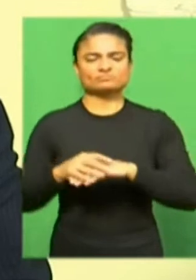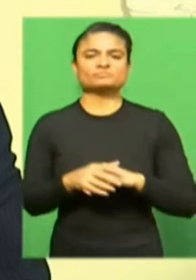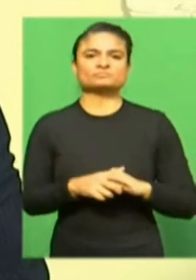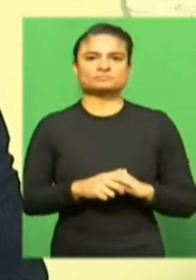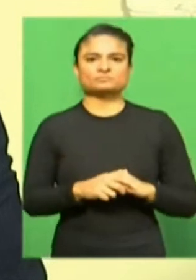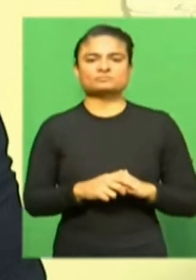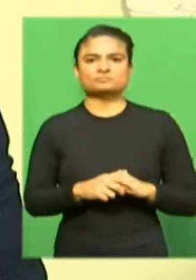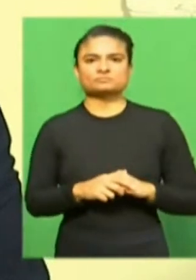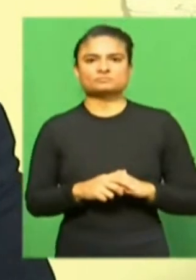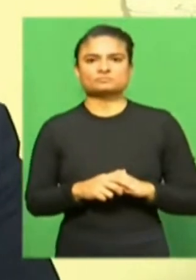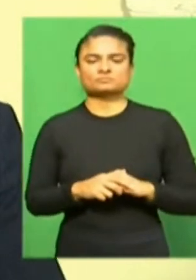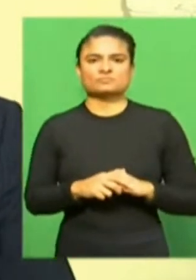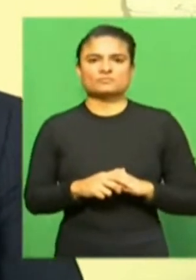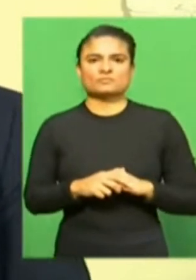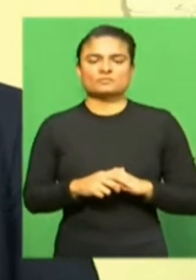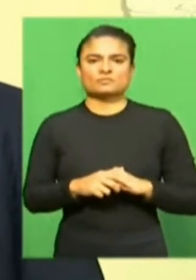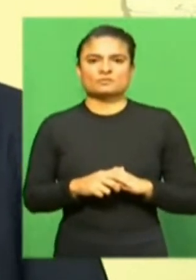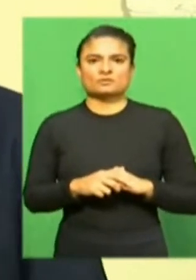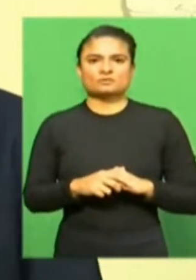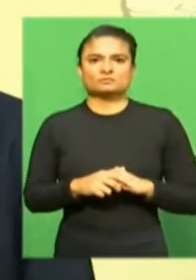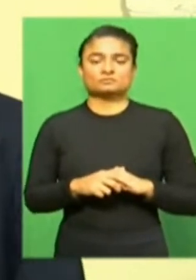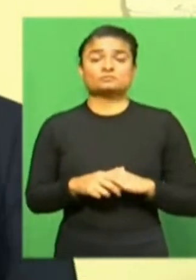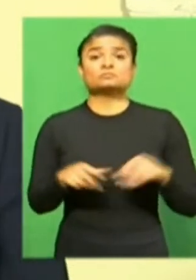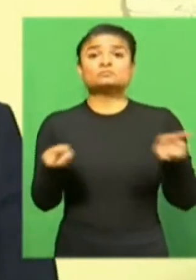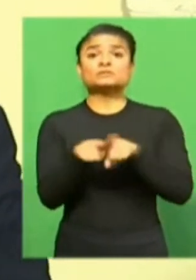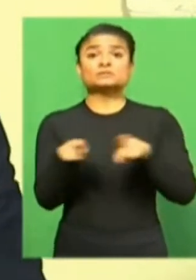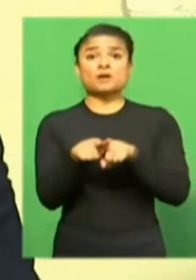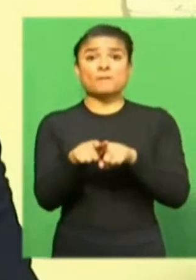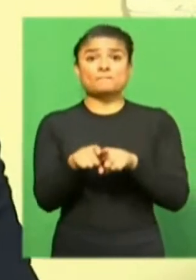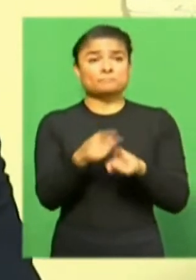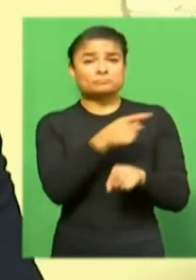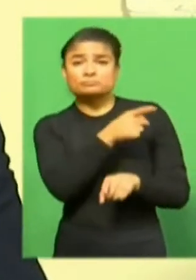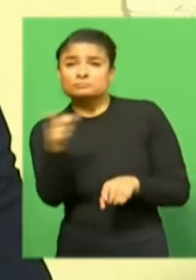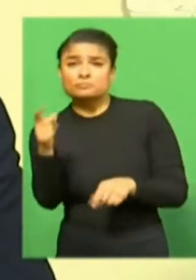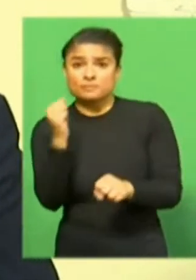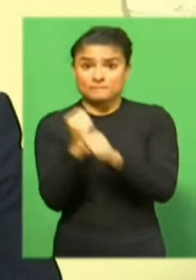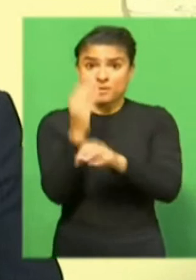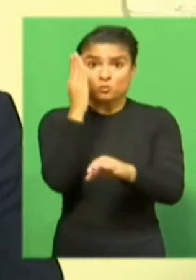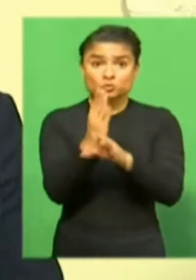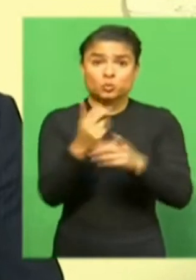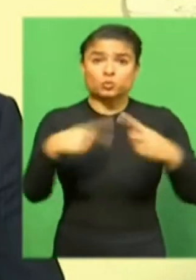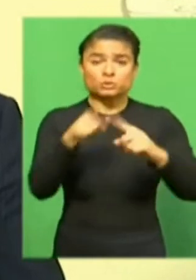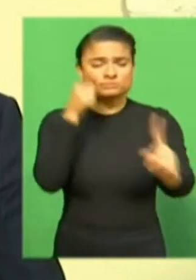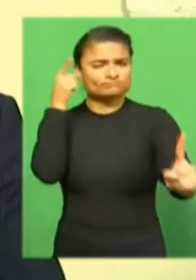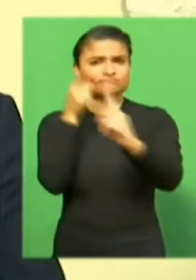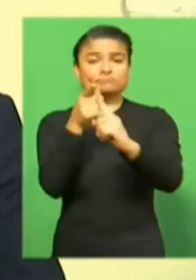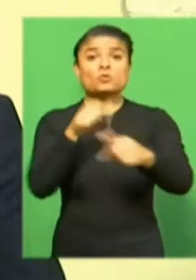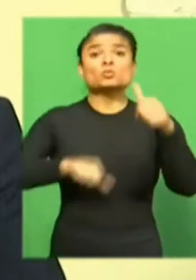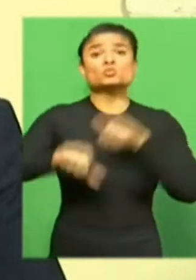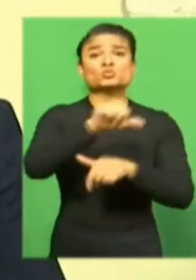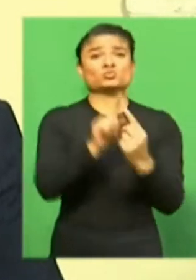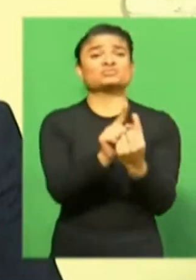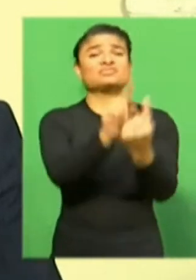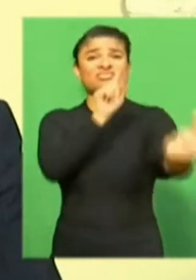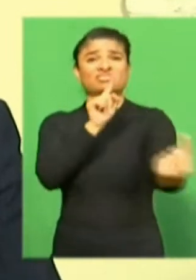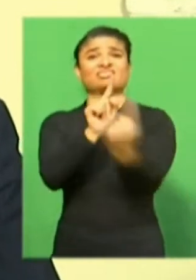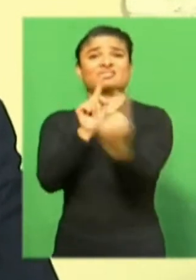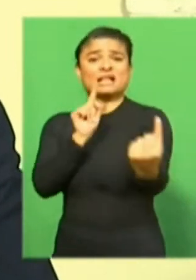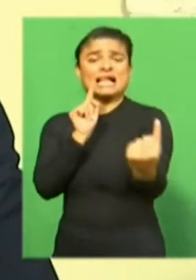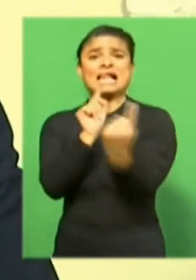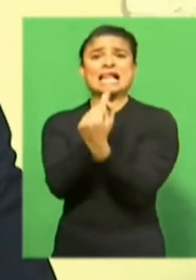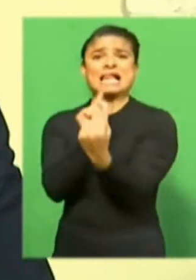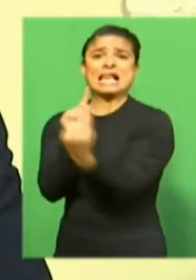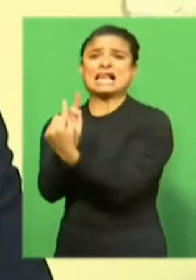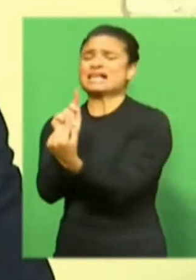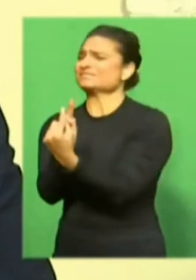They must also ensure that the appropriate social distancing measures are in place and are adhered to.